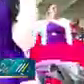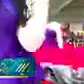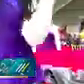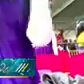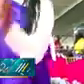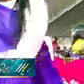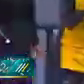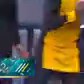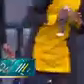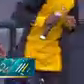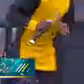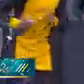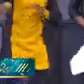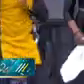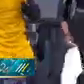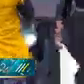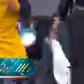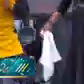get get